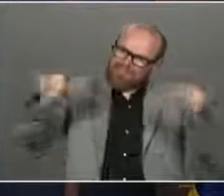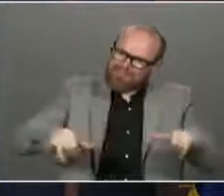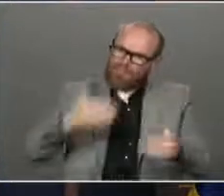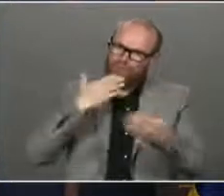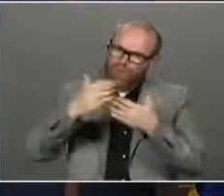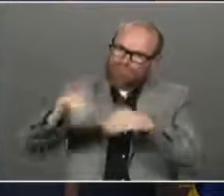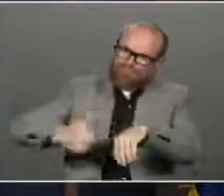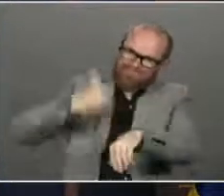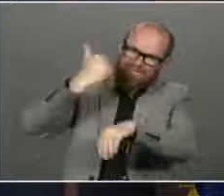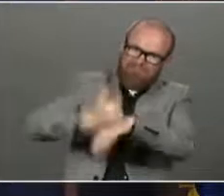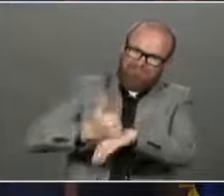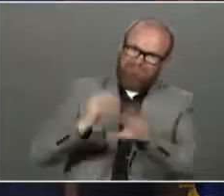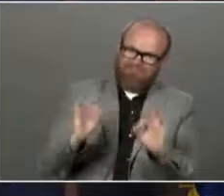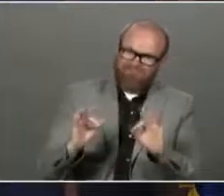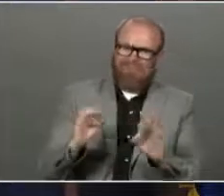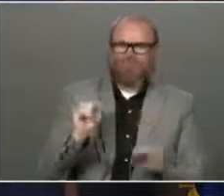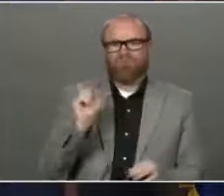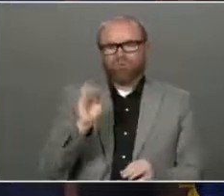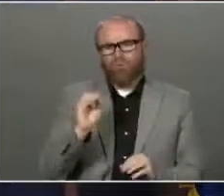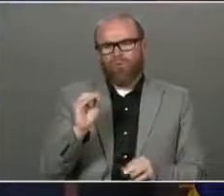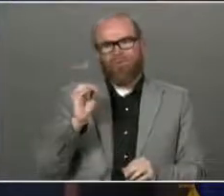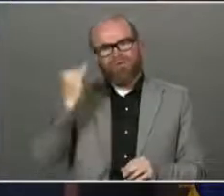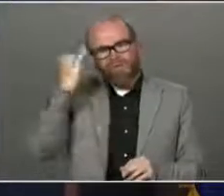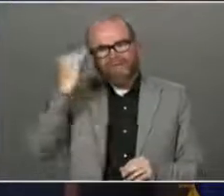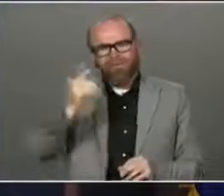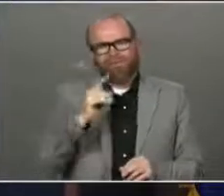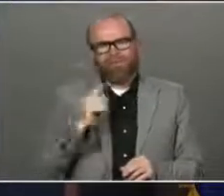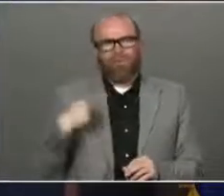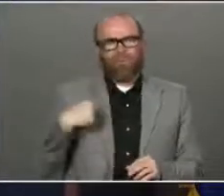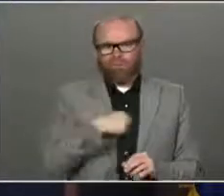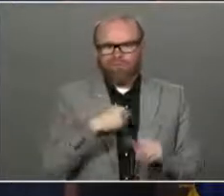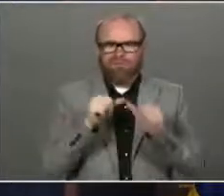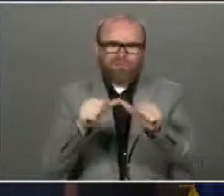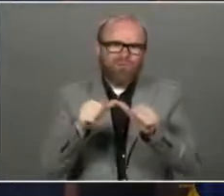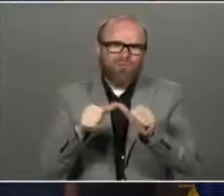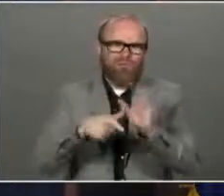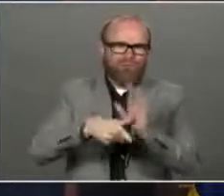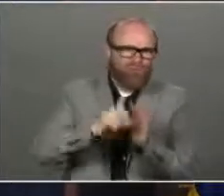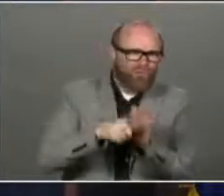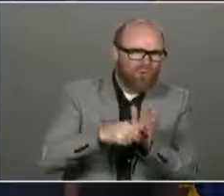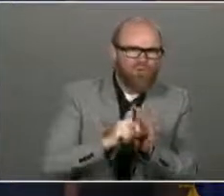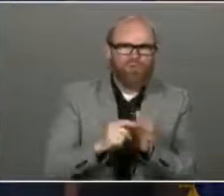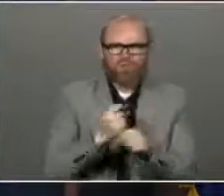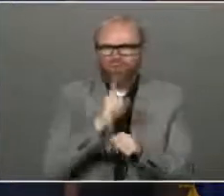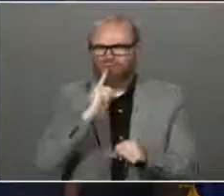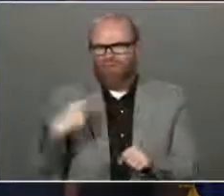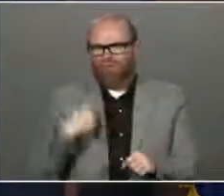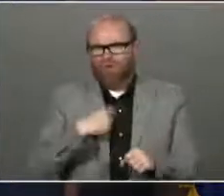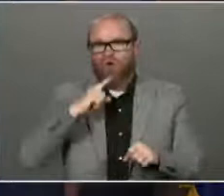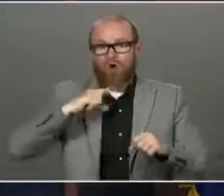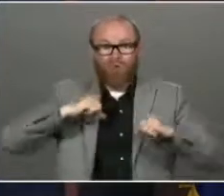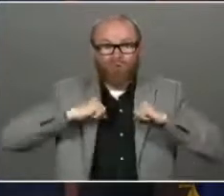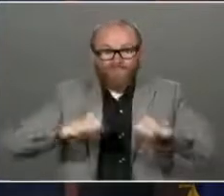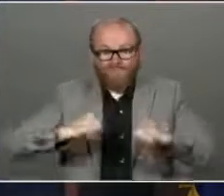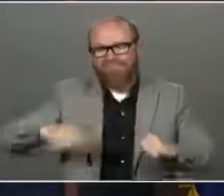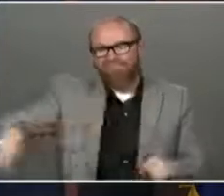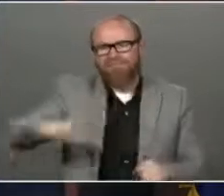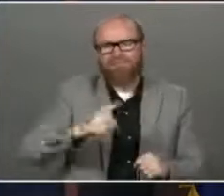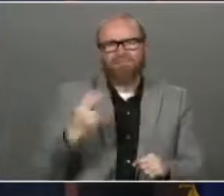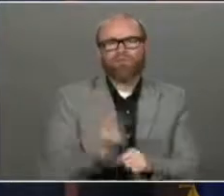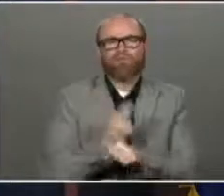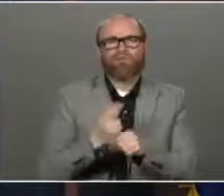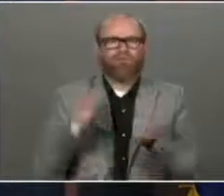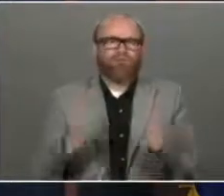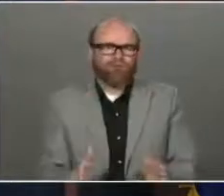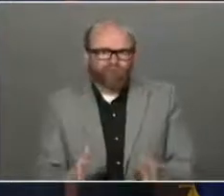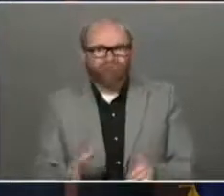so I think this idea that we are constantly reviewing and updating and making sure that we're protecting consumers and also providing